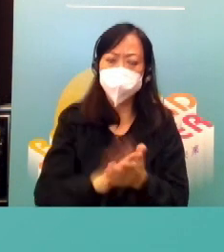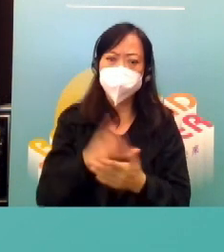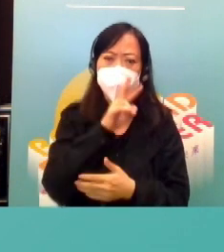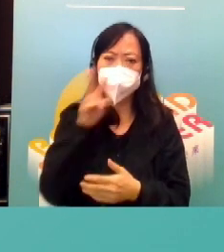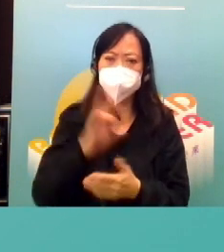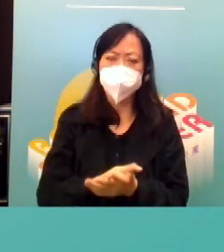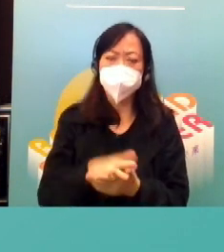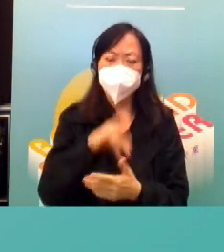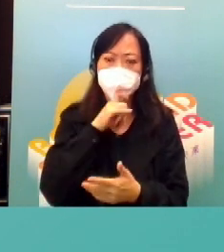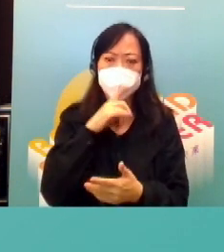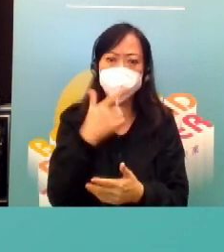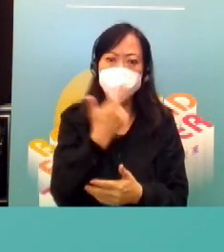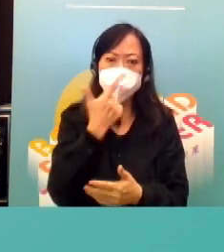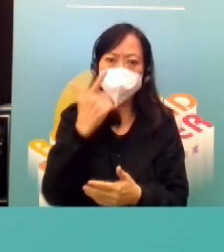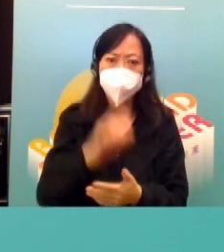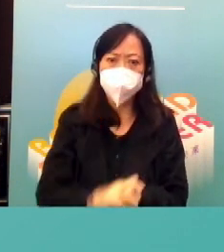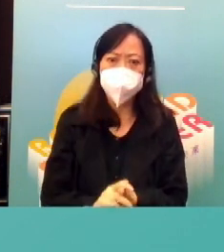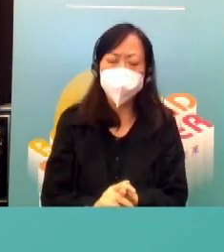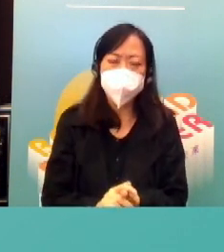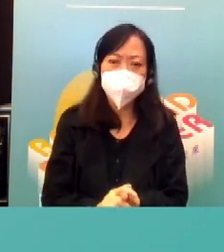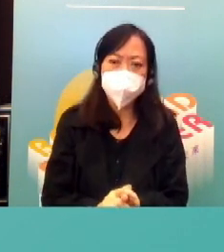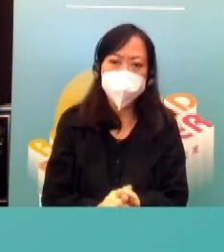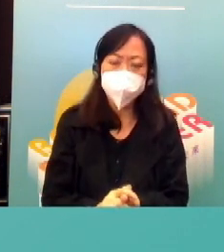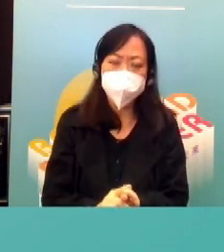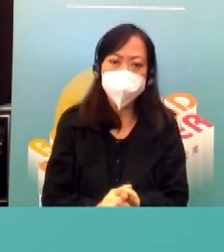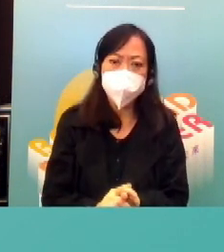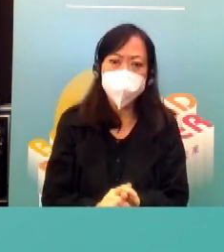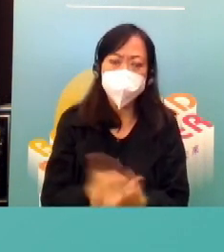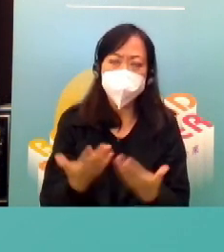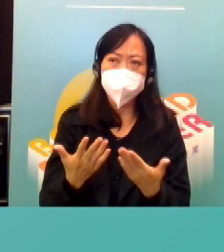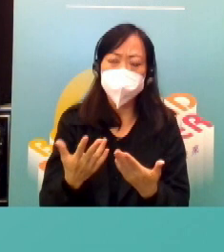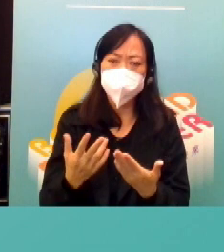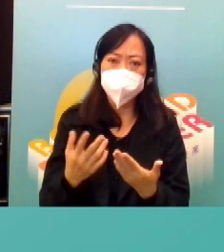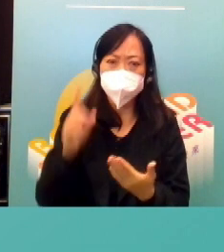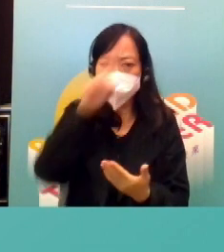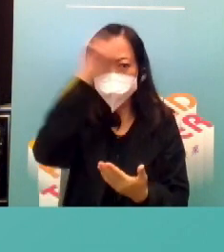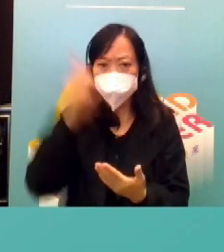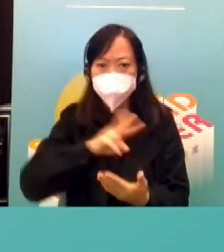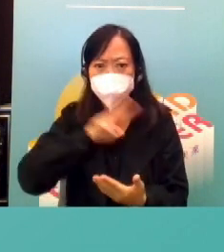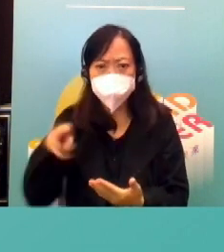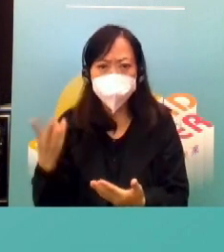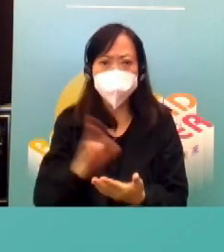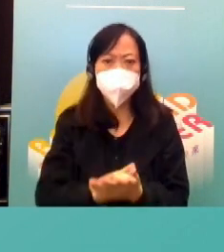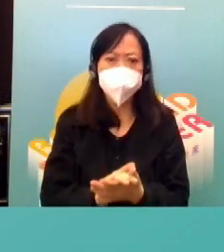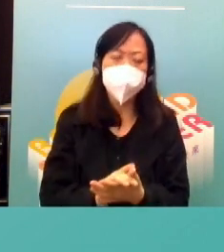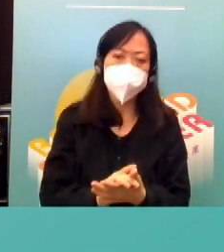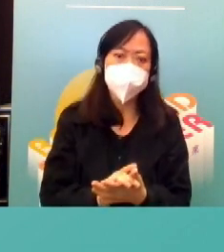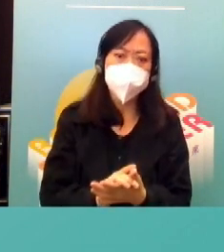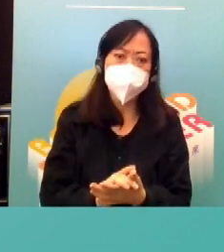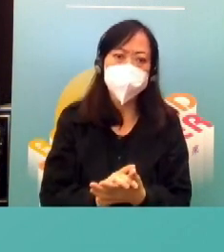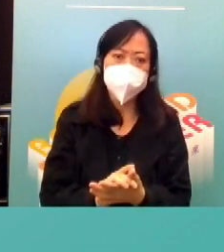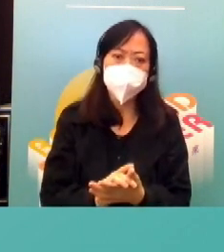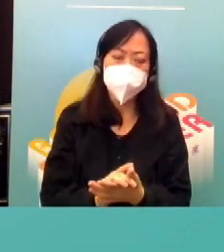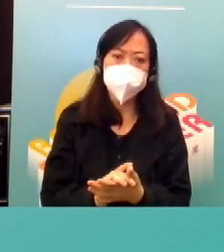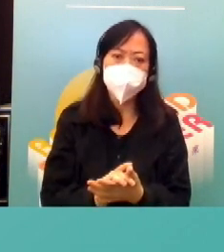over time. And because of climate change issues, we know that there will be actually a lot more resilience concerns, especially among